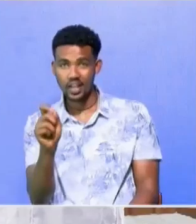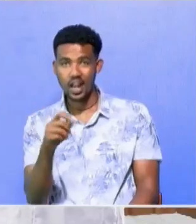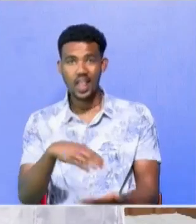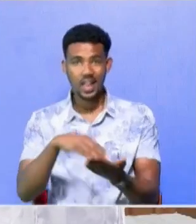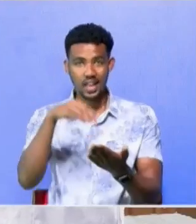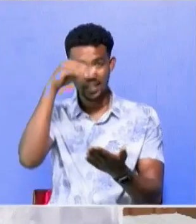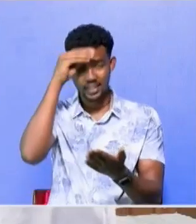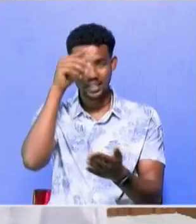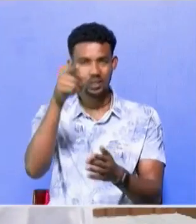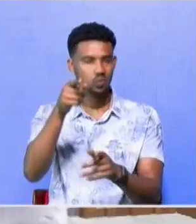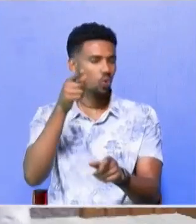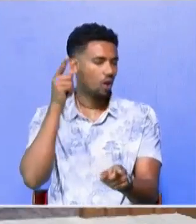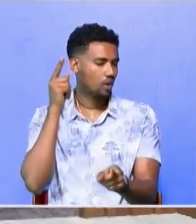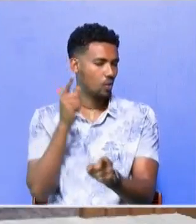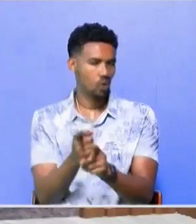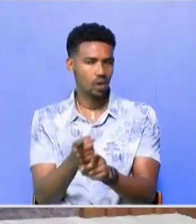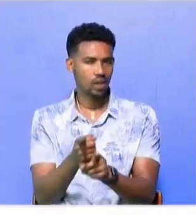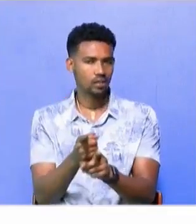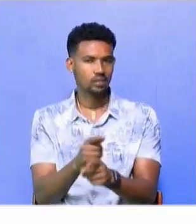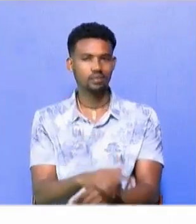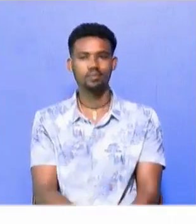are correct.